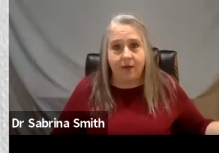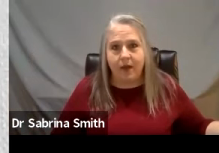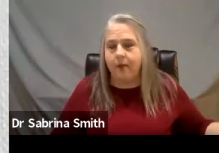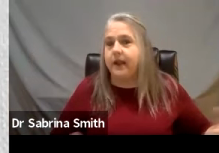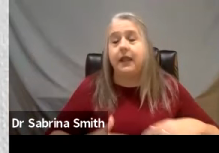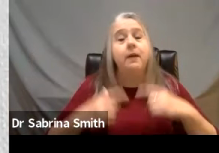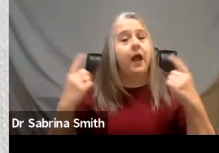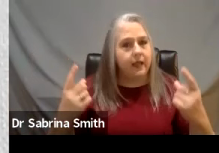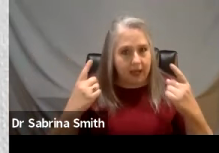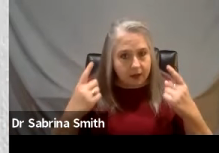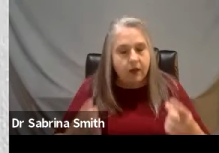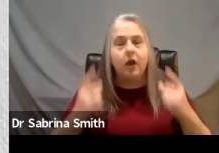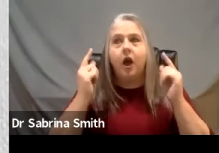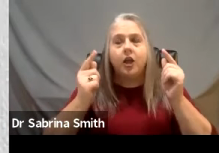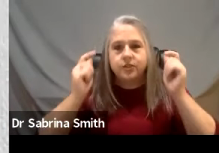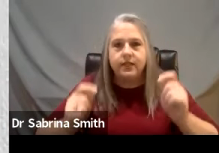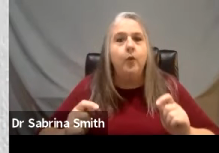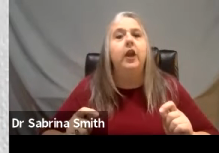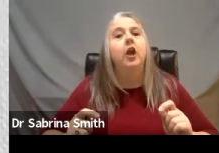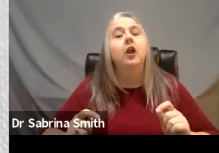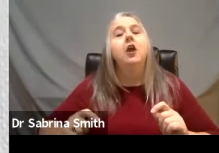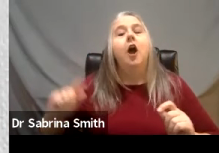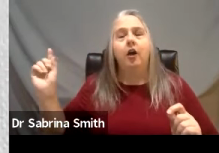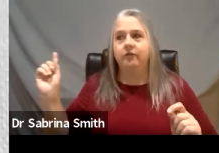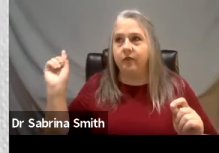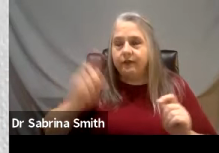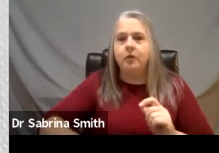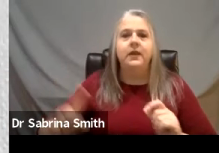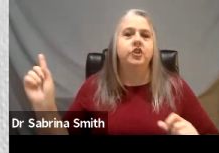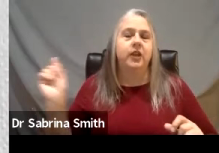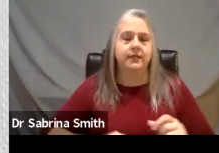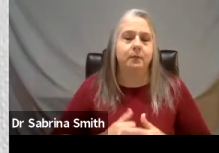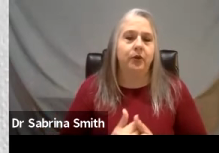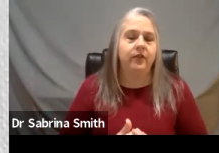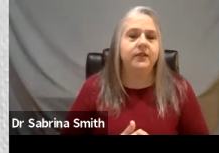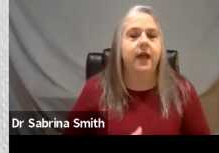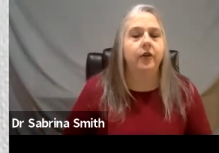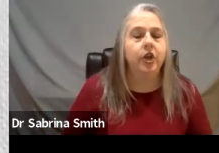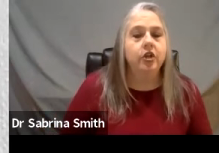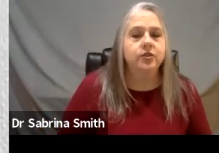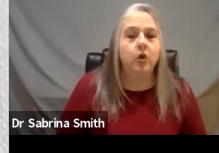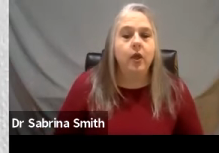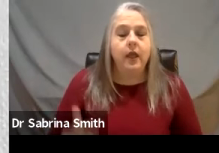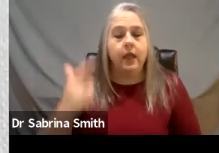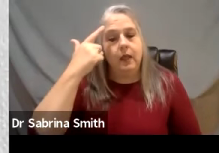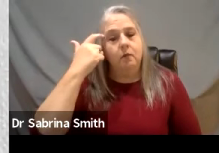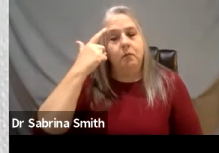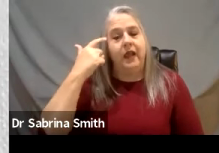letters I have behind my name. I'm consciously aware of information as I'm putting this out.